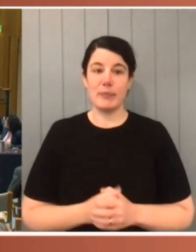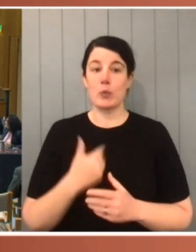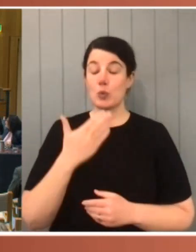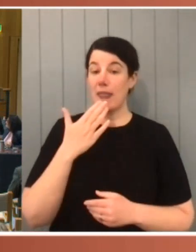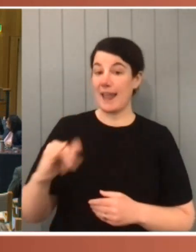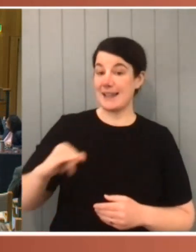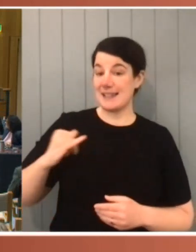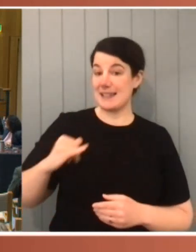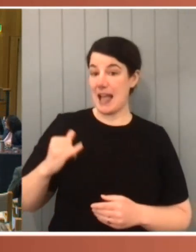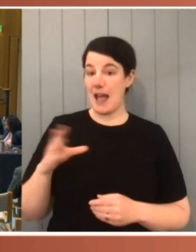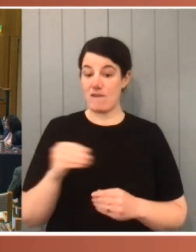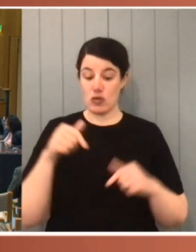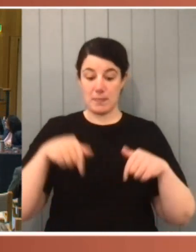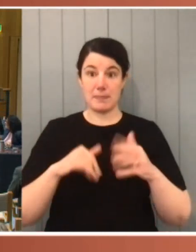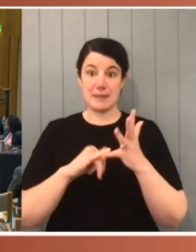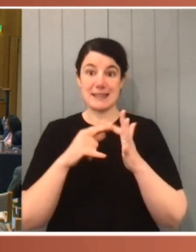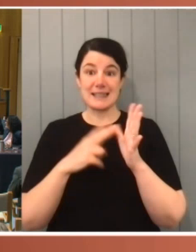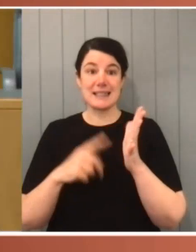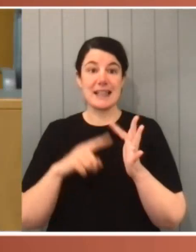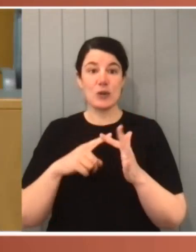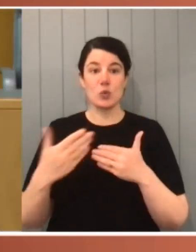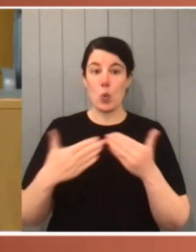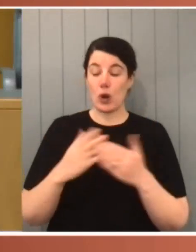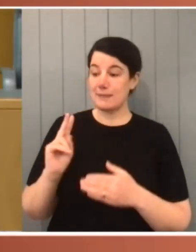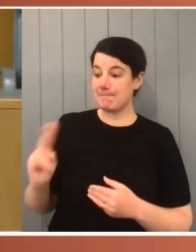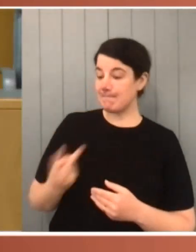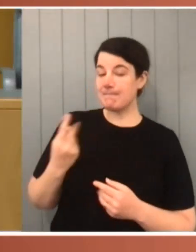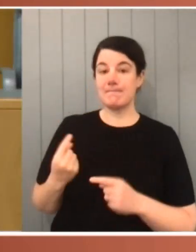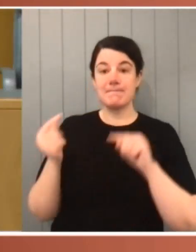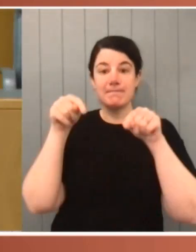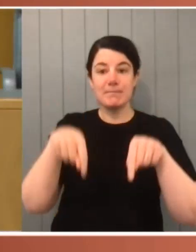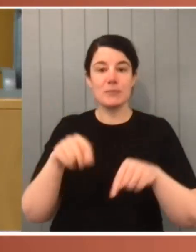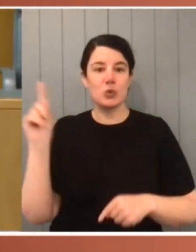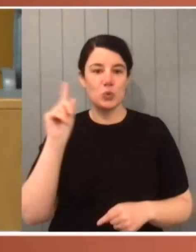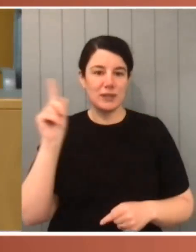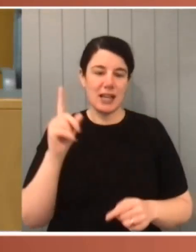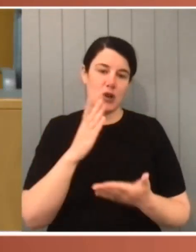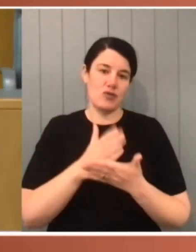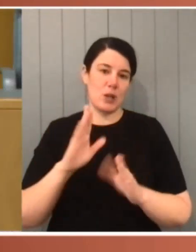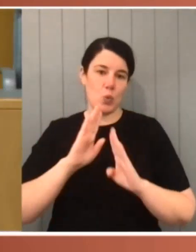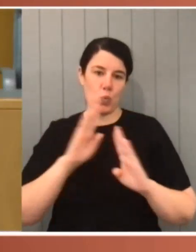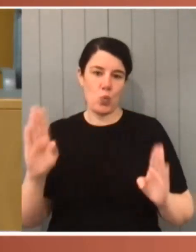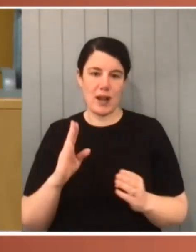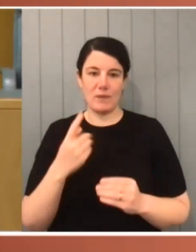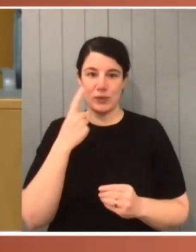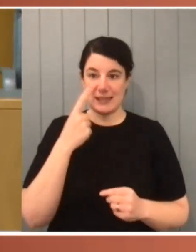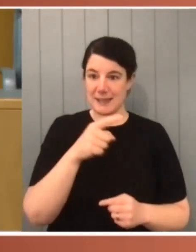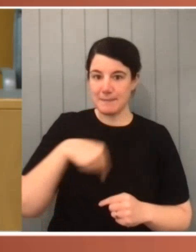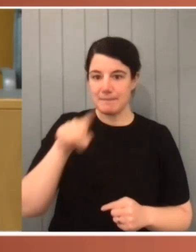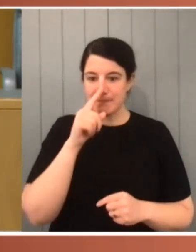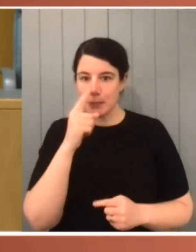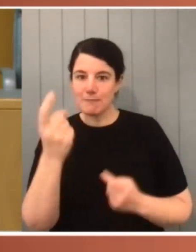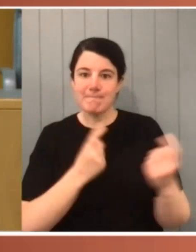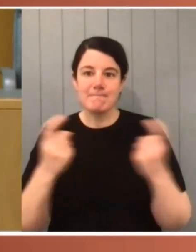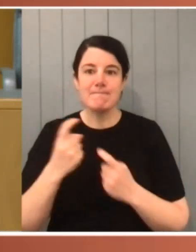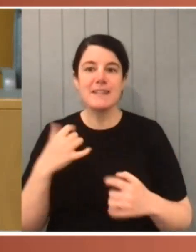the Senate for organising Matteo and I to be here today. It's great to see this interest, and it's a continuing tradition.